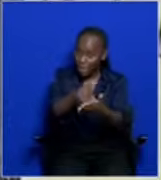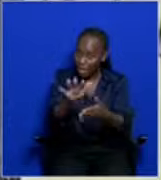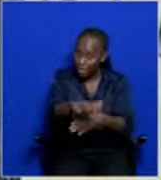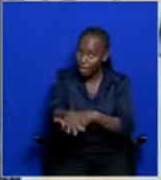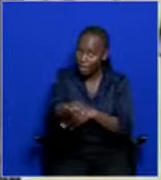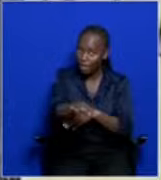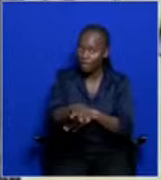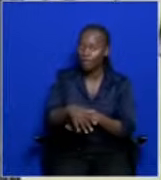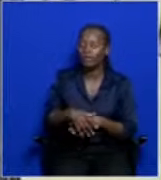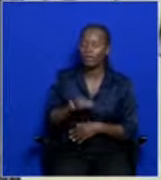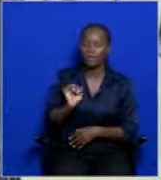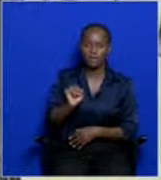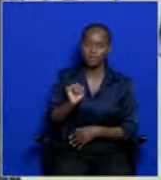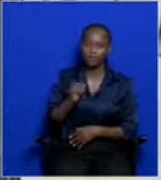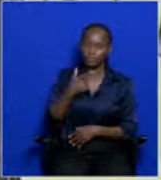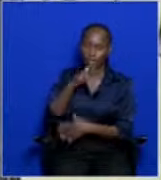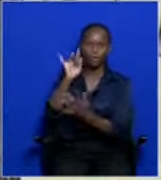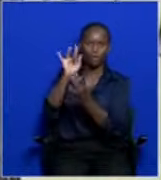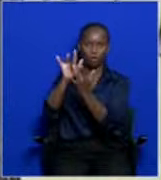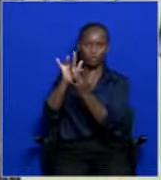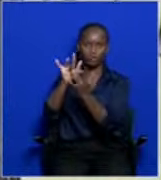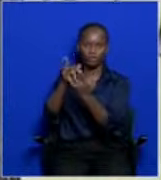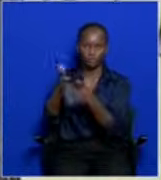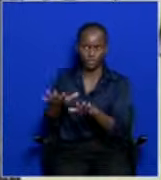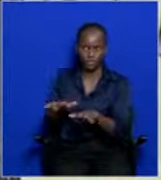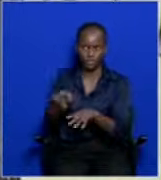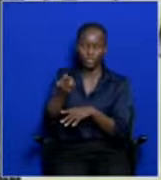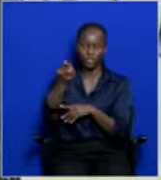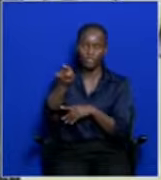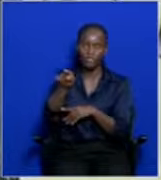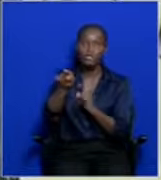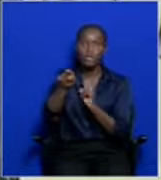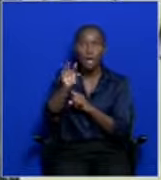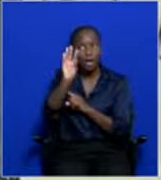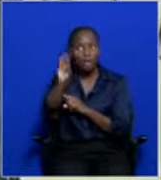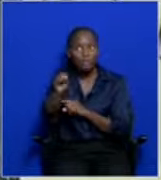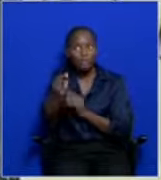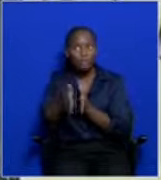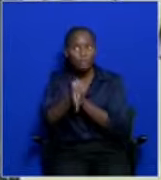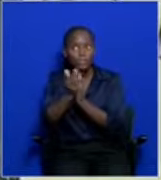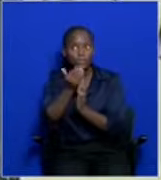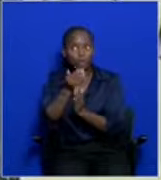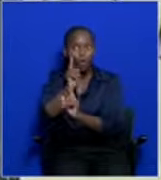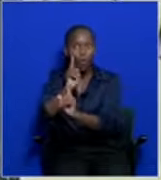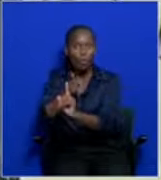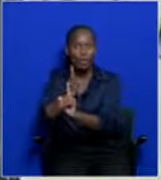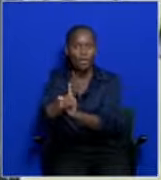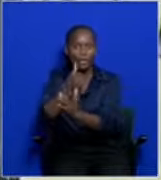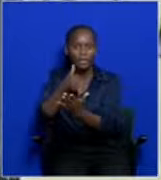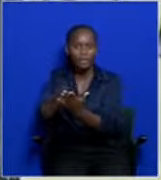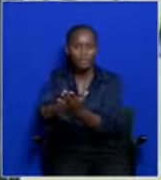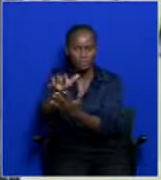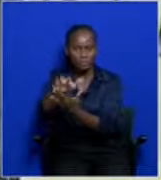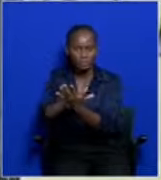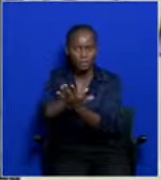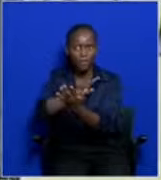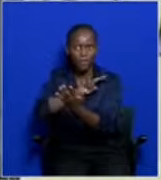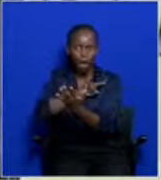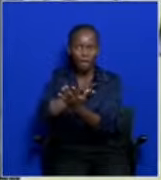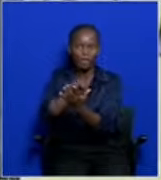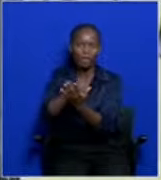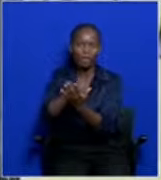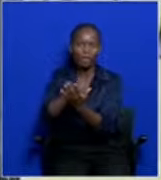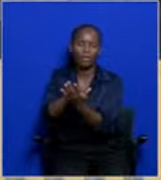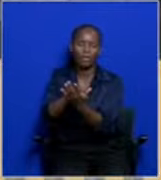that now I need a warning statement from him because the table has changed. It is no longer the